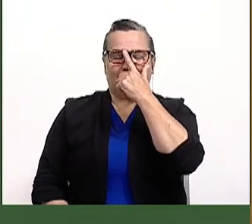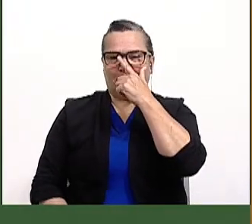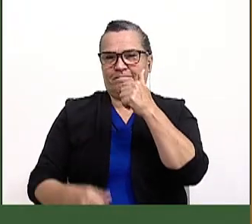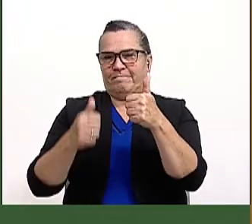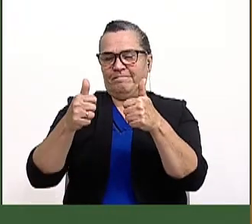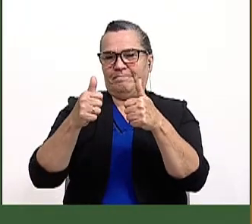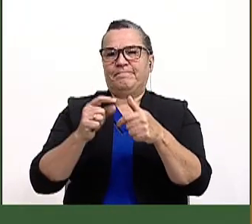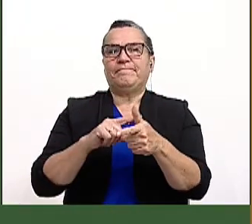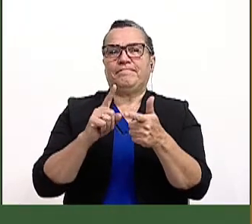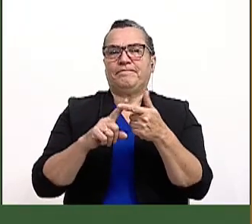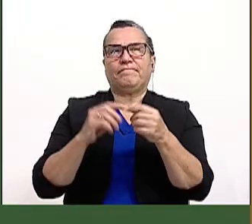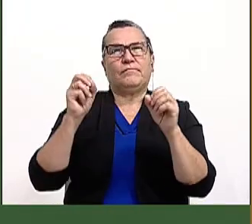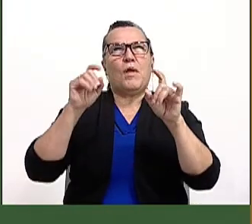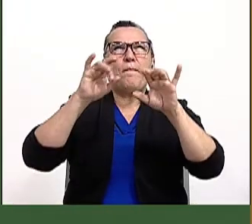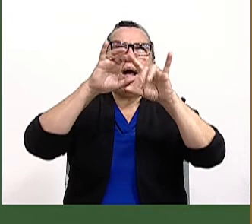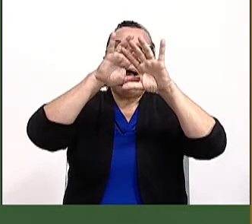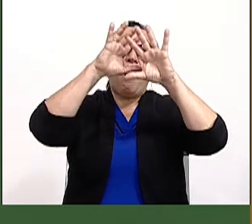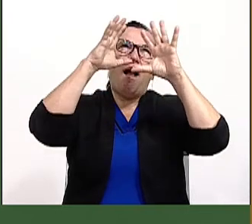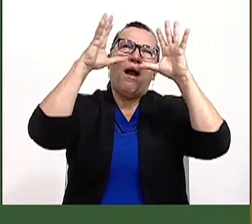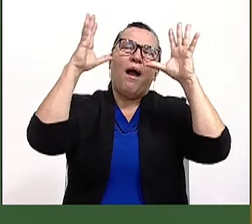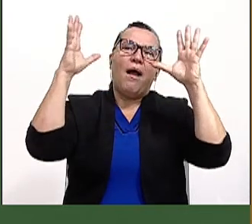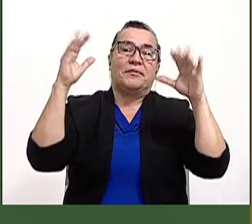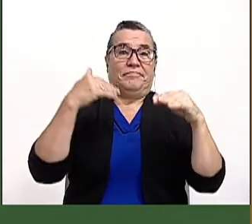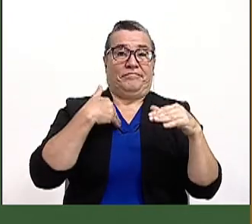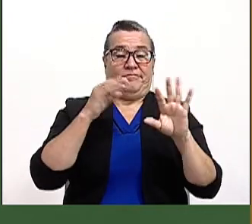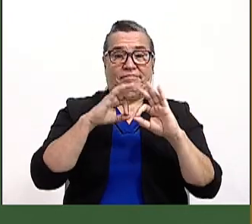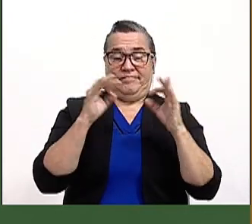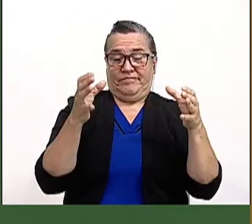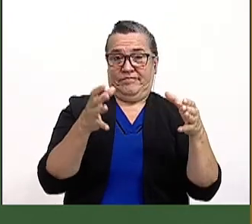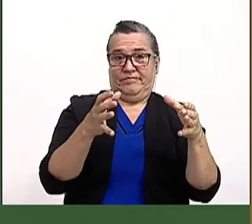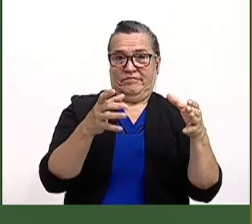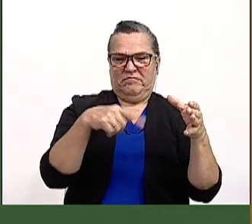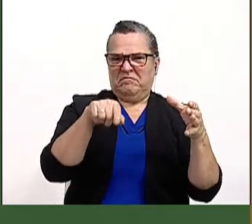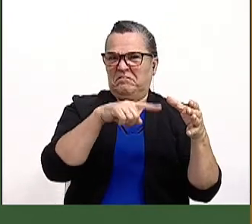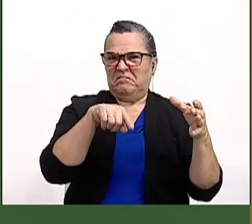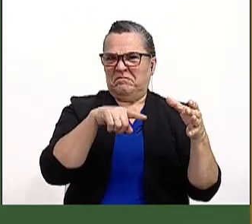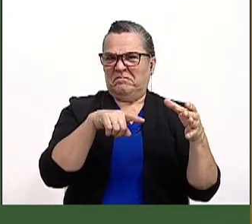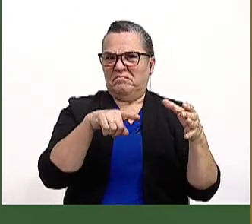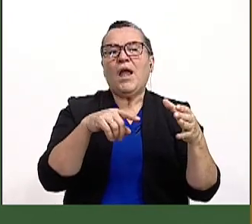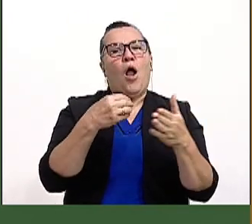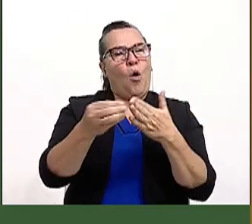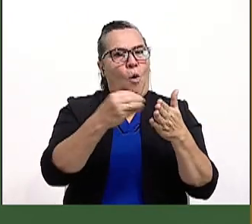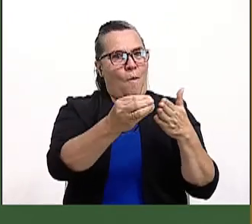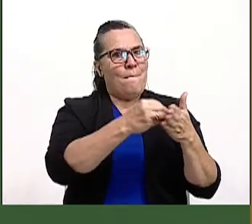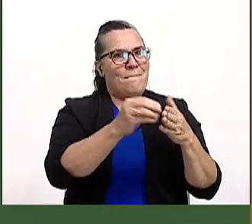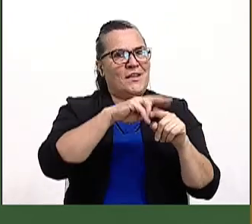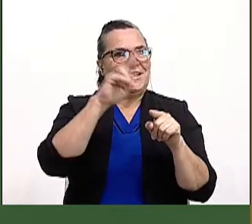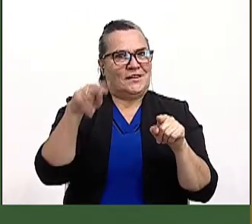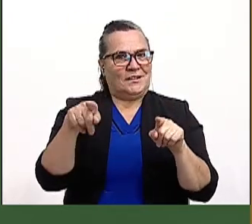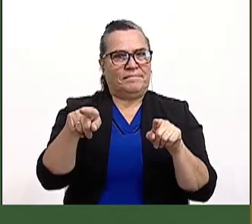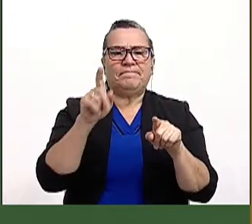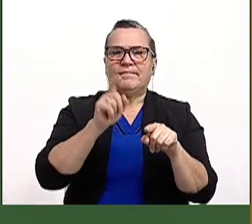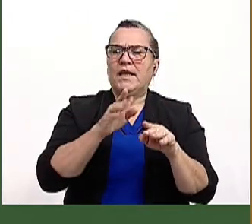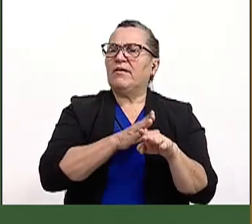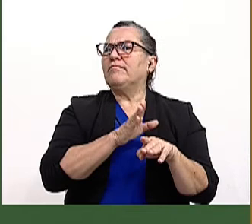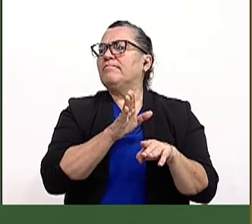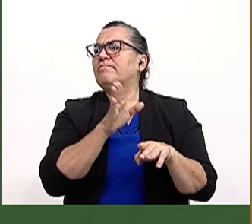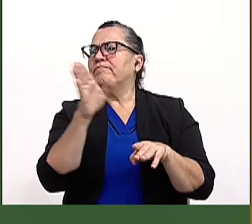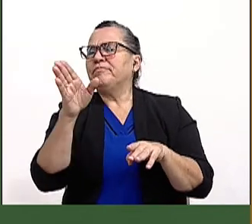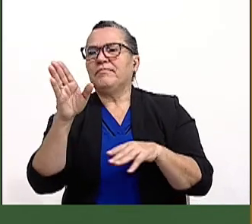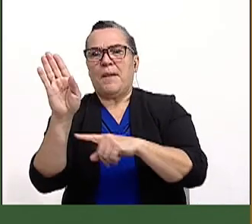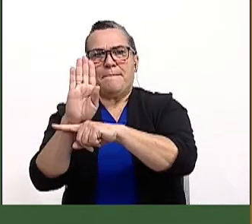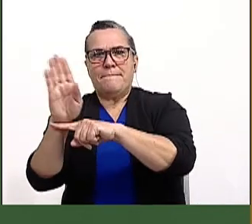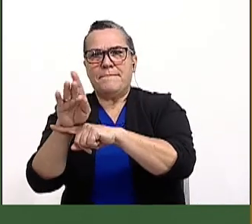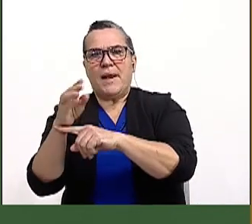Okay, let's imagine you are going to help your family to do some Christmas shopping. They need to go to the bank